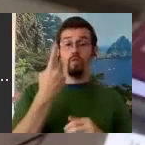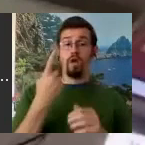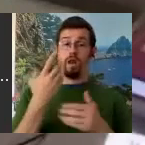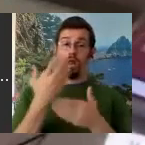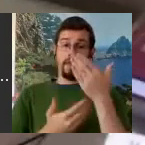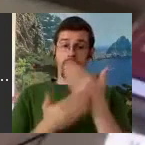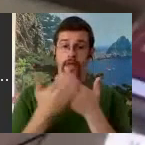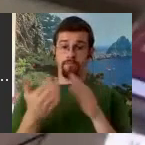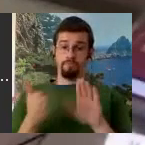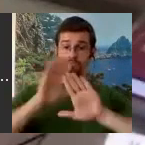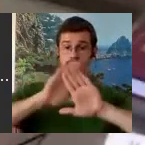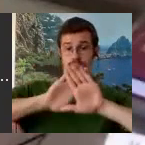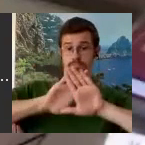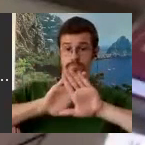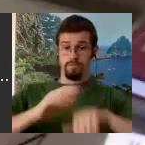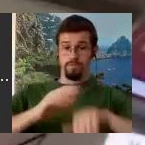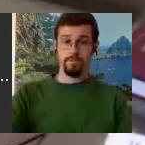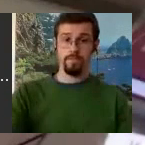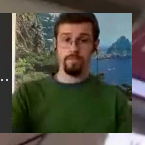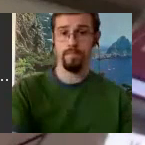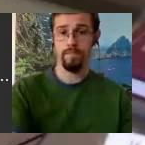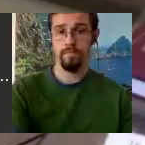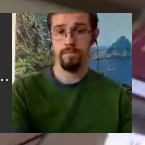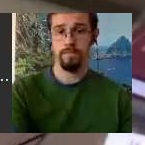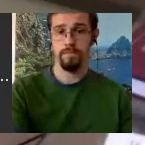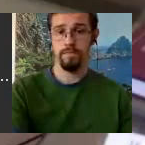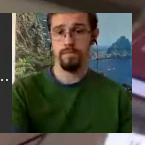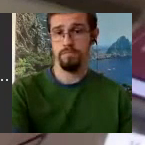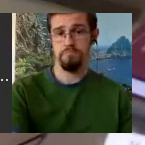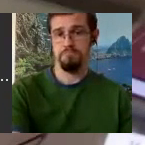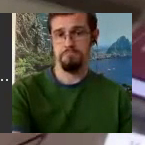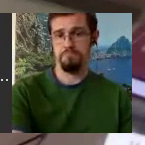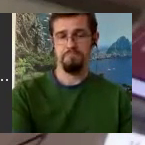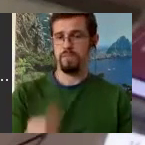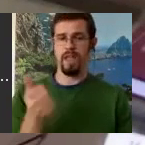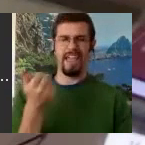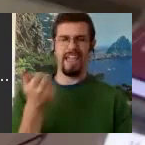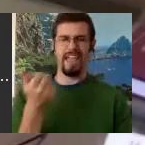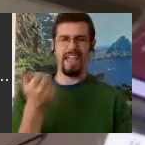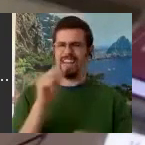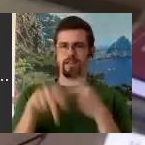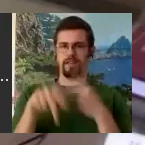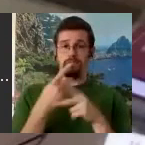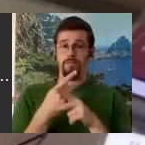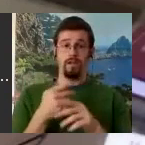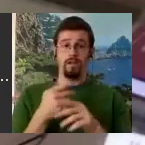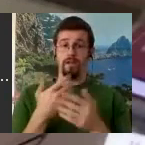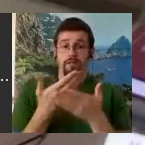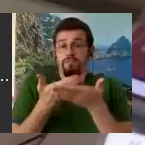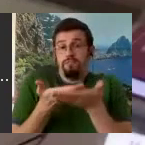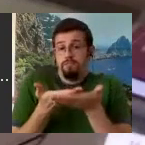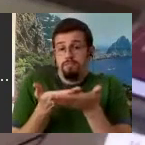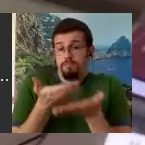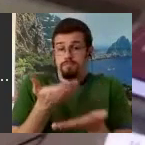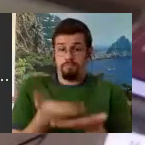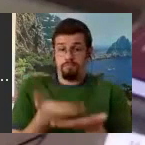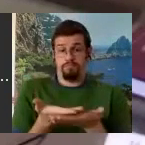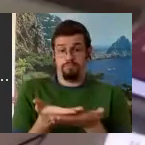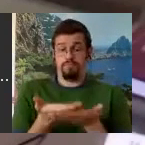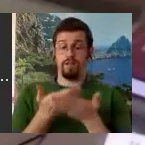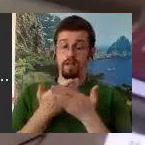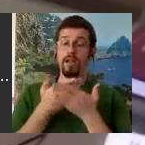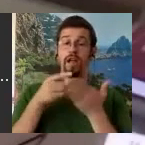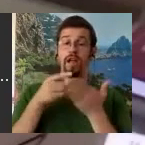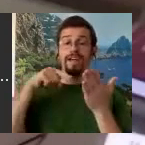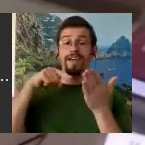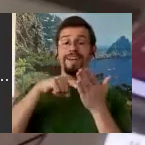other, like this, or anything that would one thing over the other, or even like this. You want the hand to go in front of